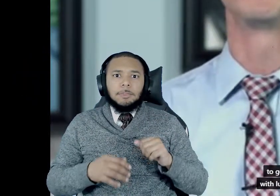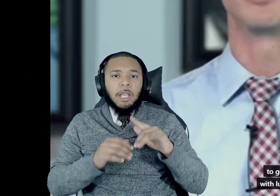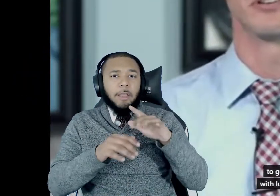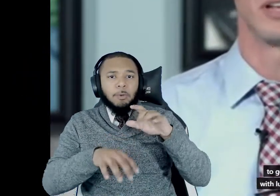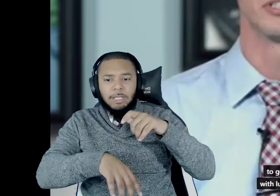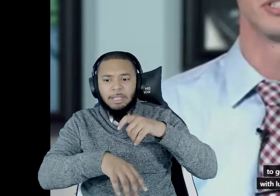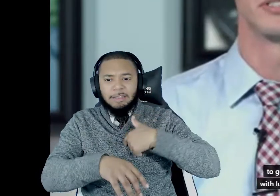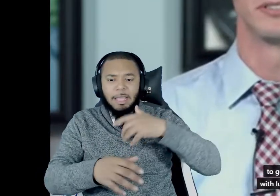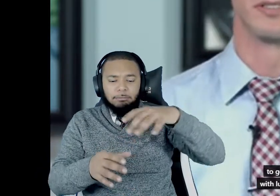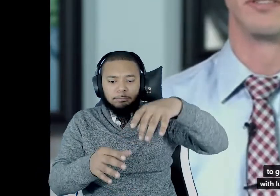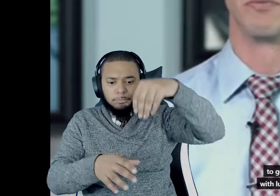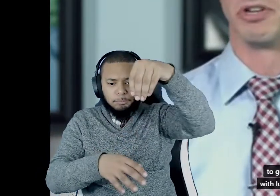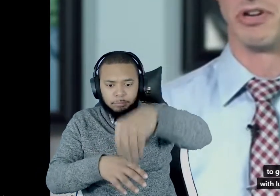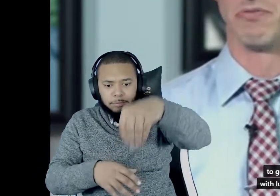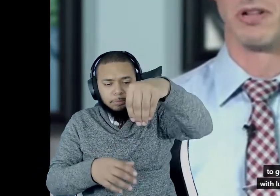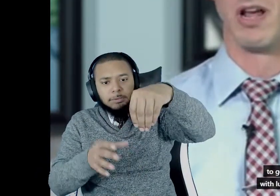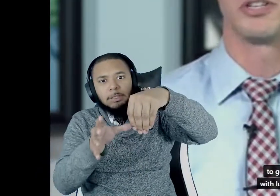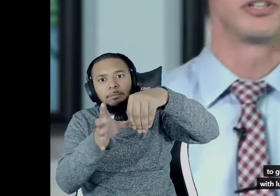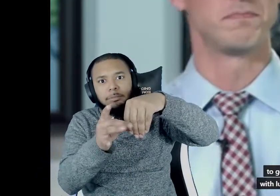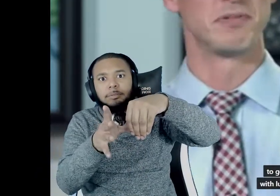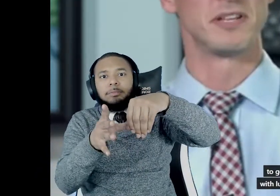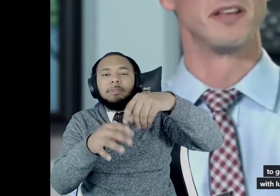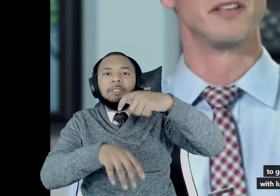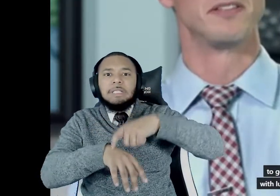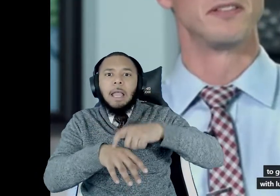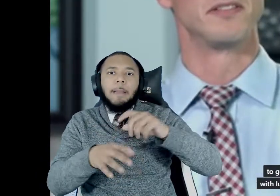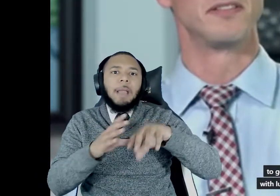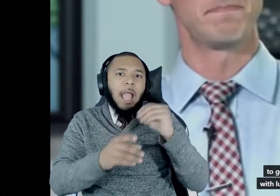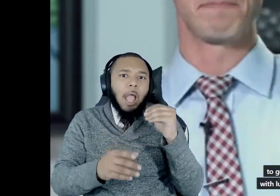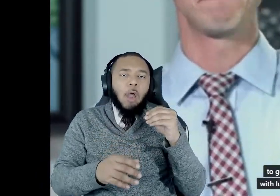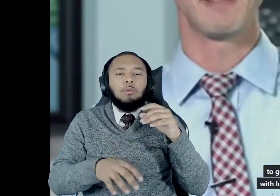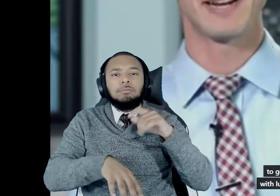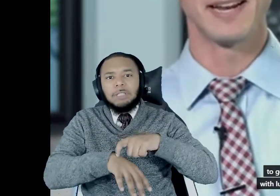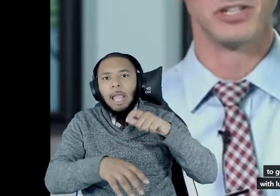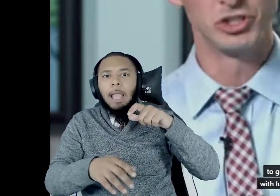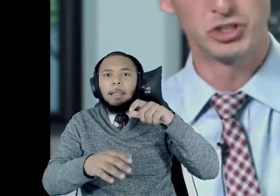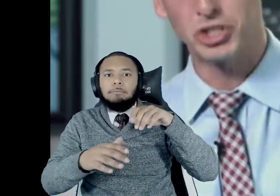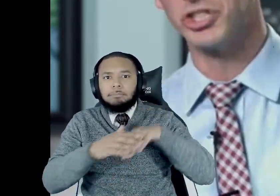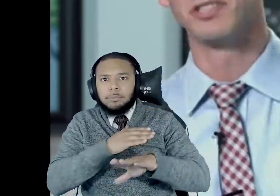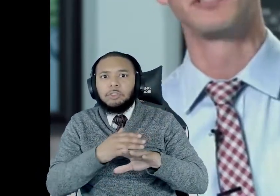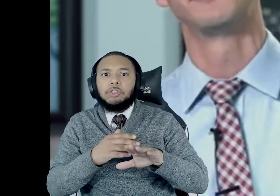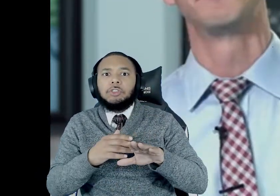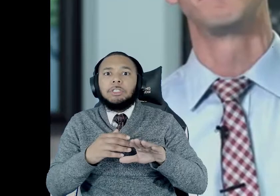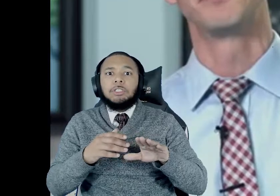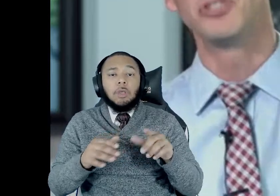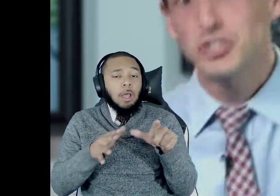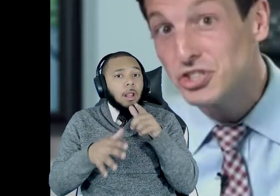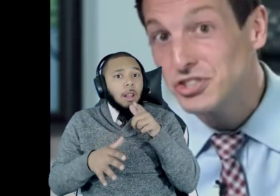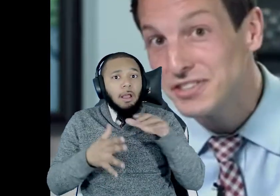you left to go to lunch. When you're done with lunch, you'd put the paper back in.